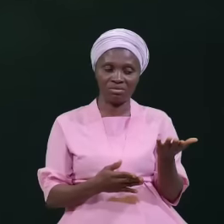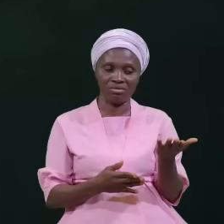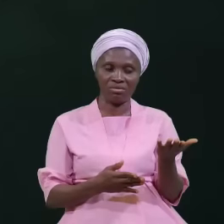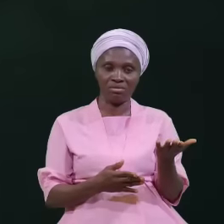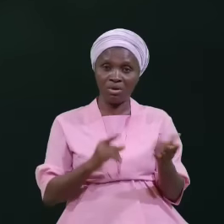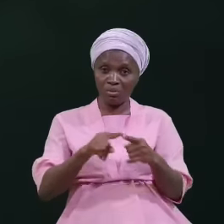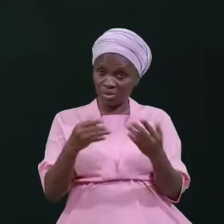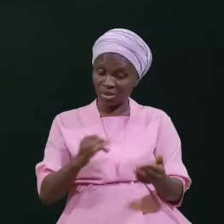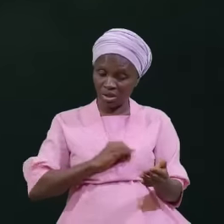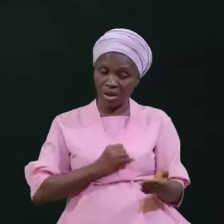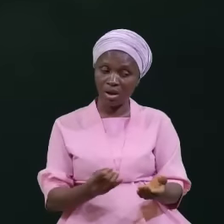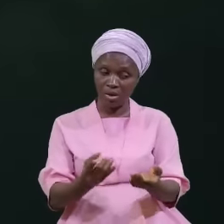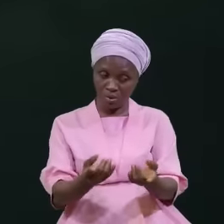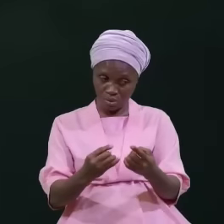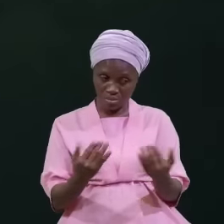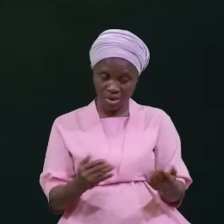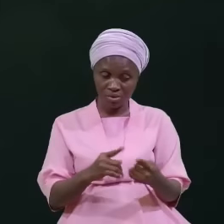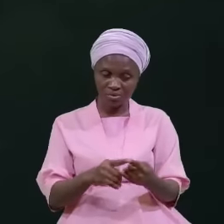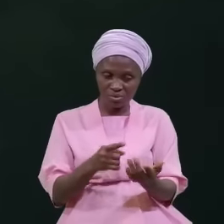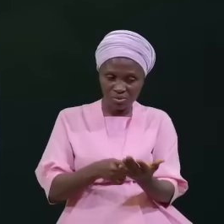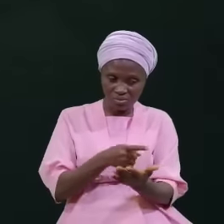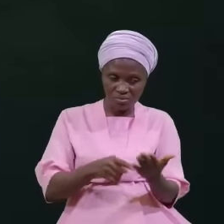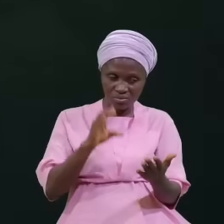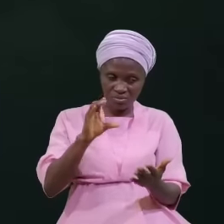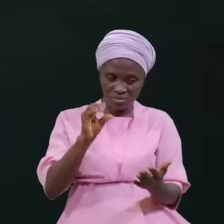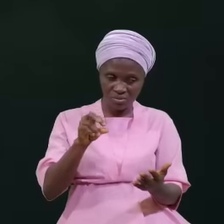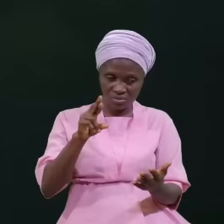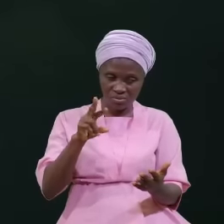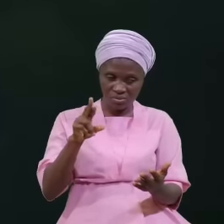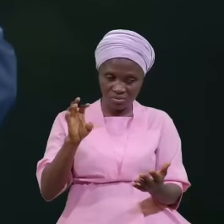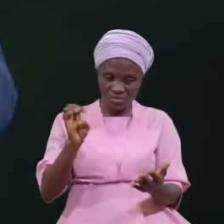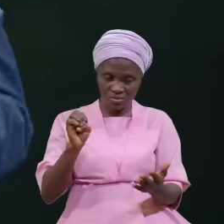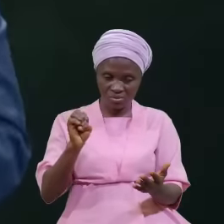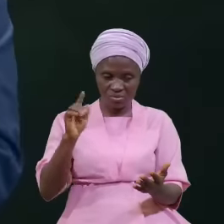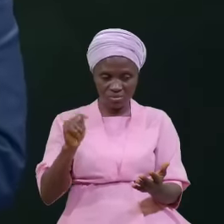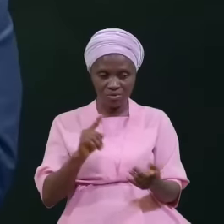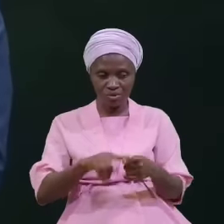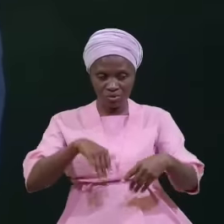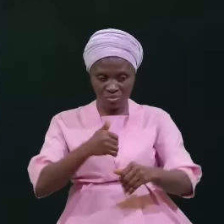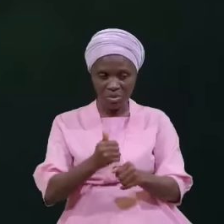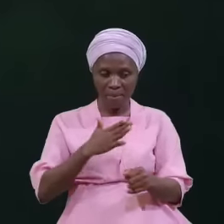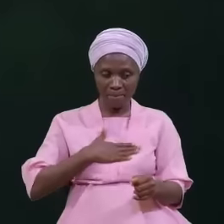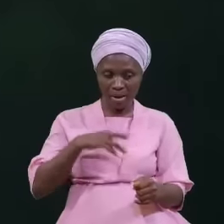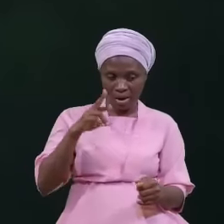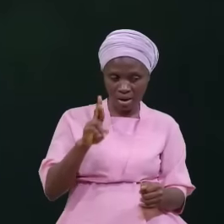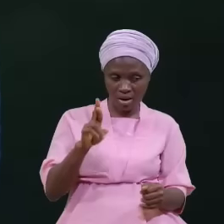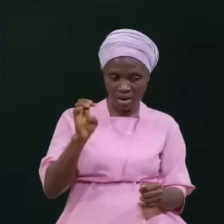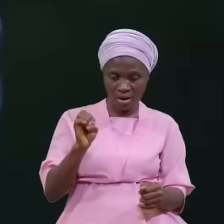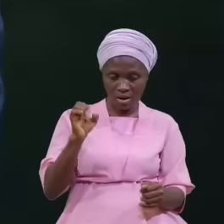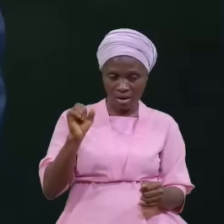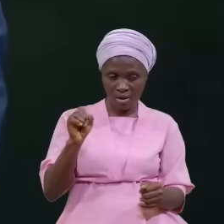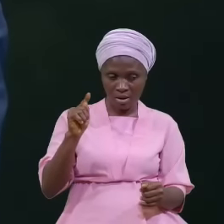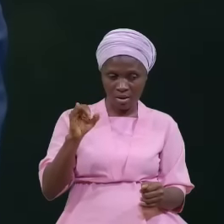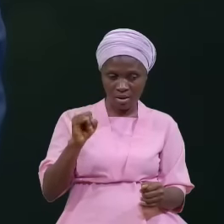wrong. I come to make the restitution. And God forgives you and